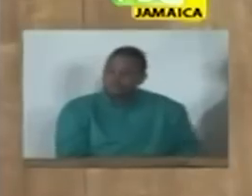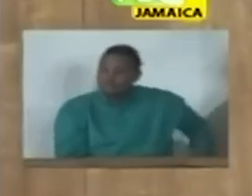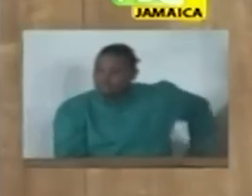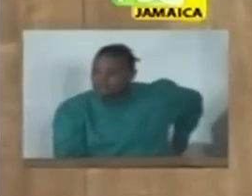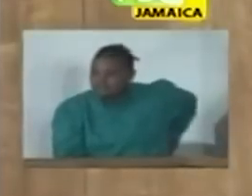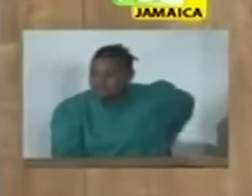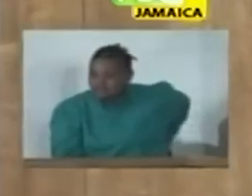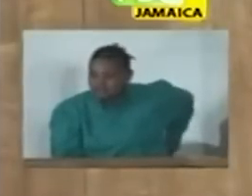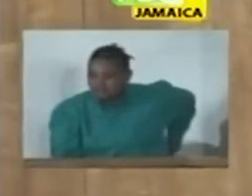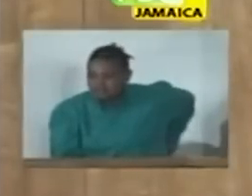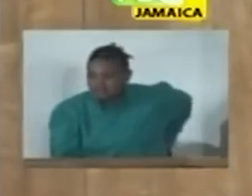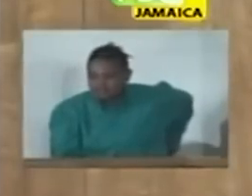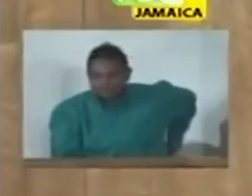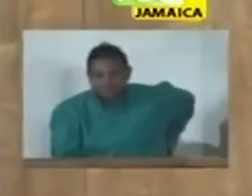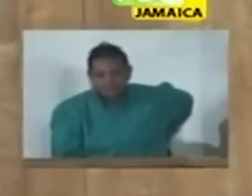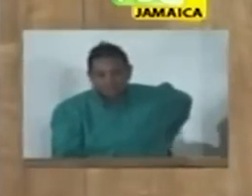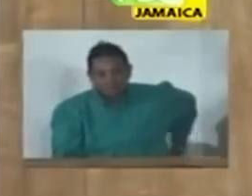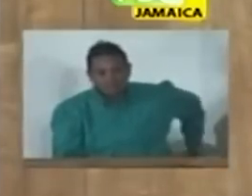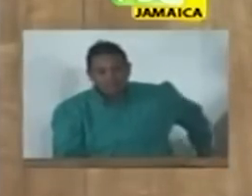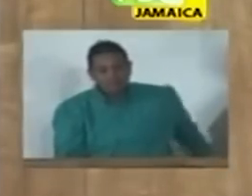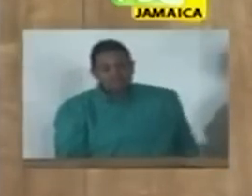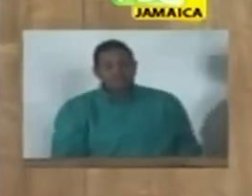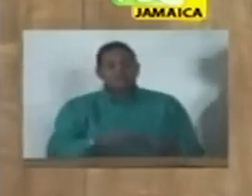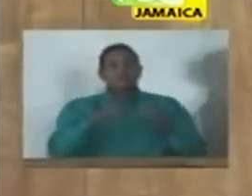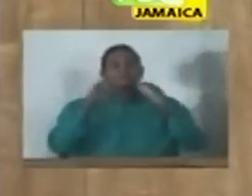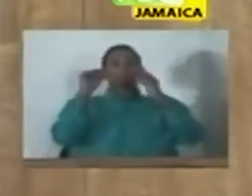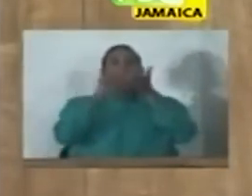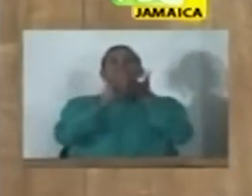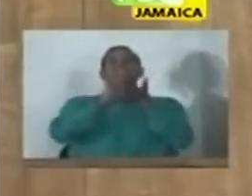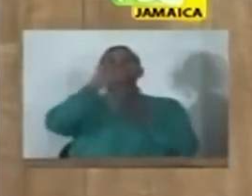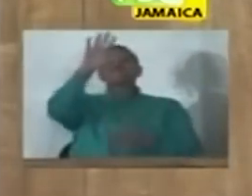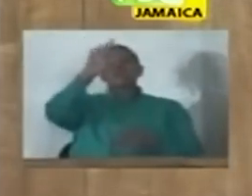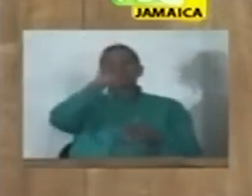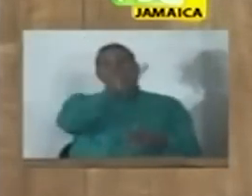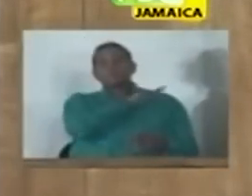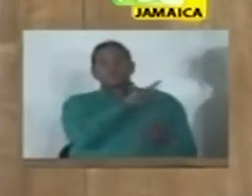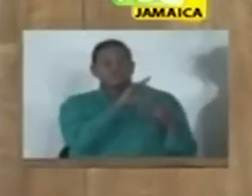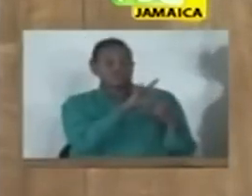at the bottom of page 5, personal relationship.